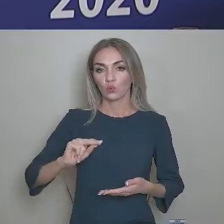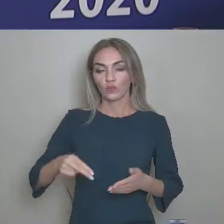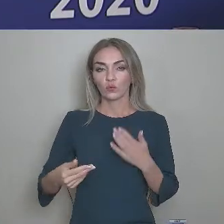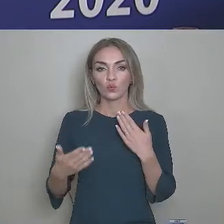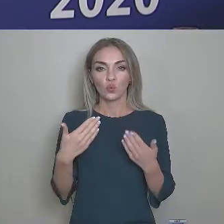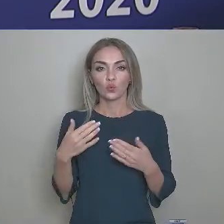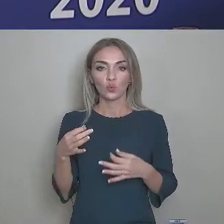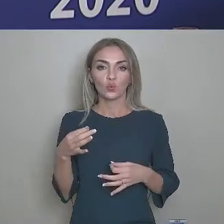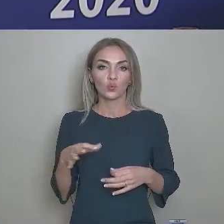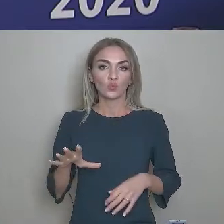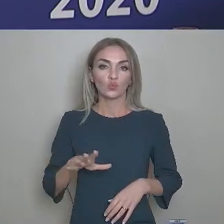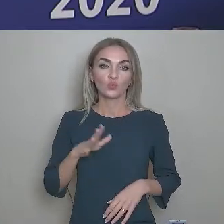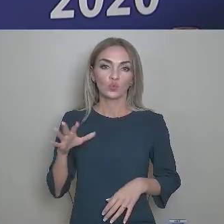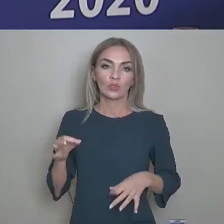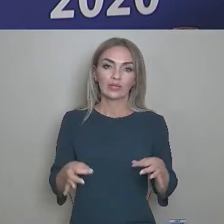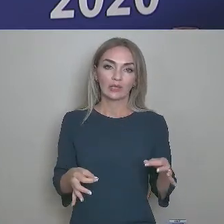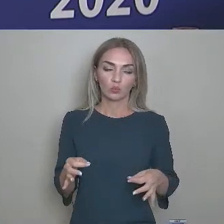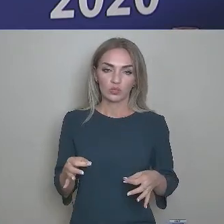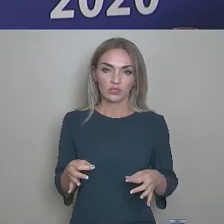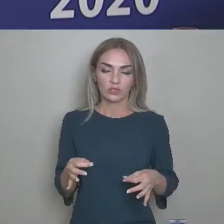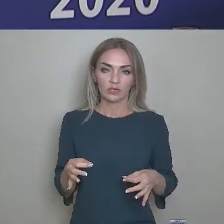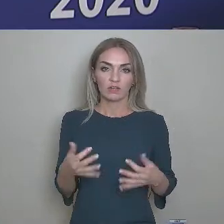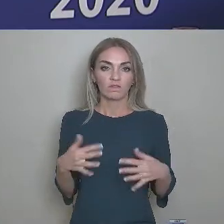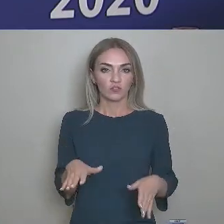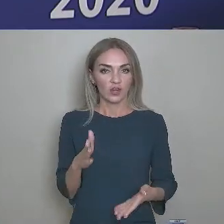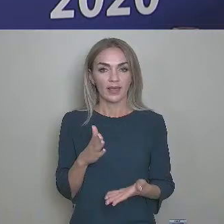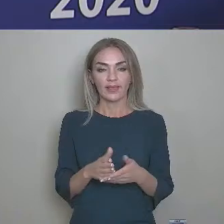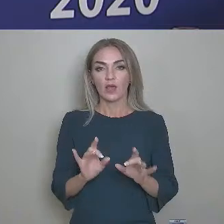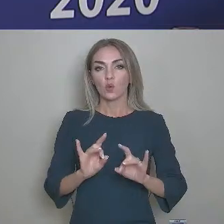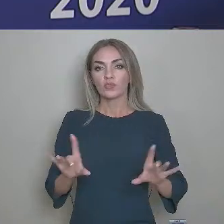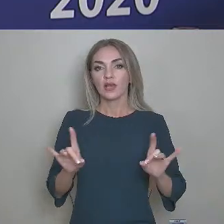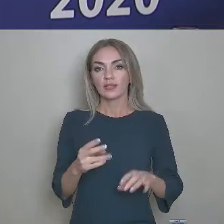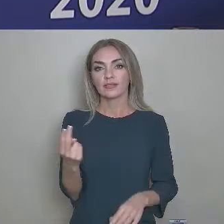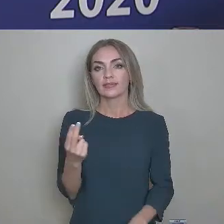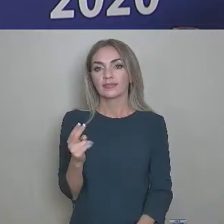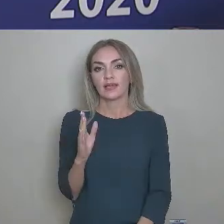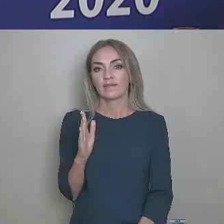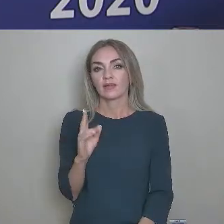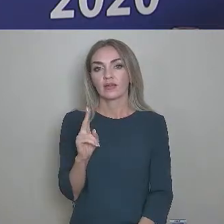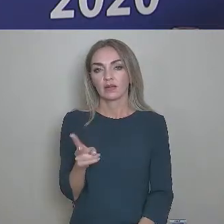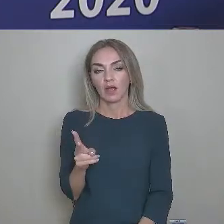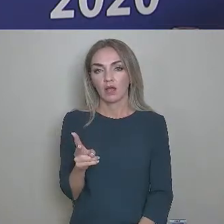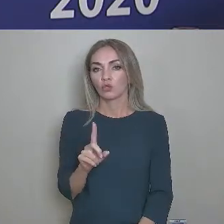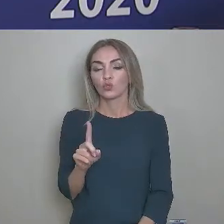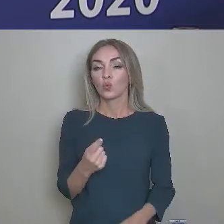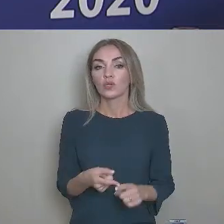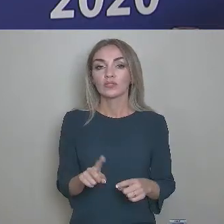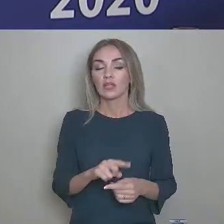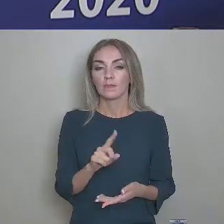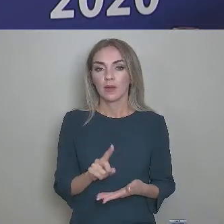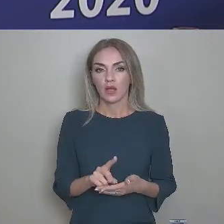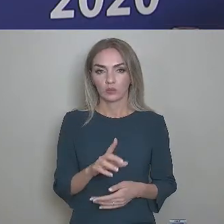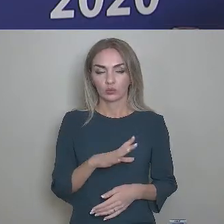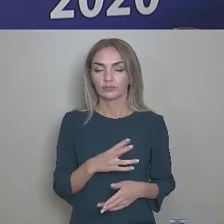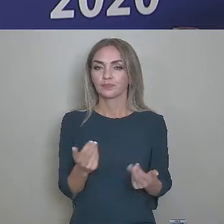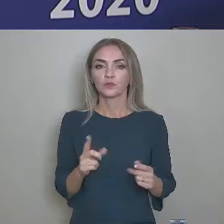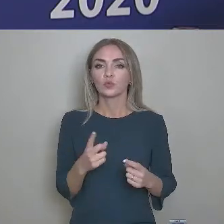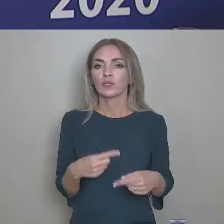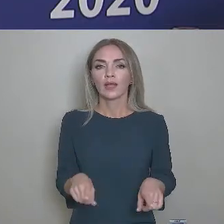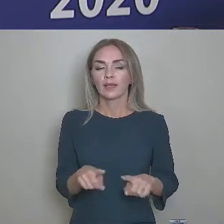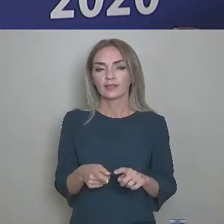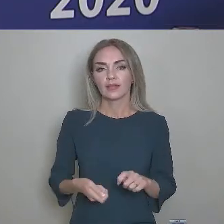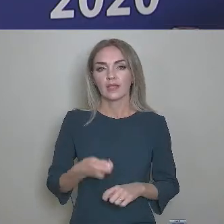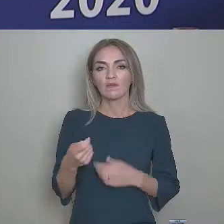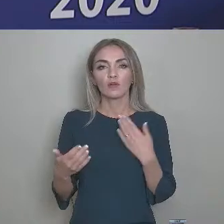If you talk about criminal record certificate, there are explanations of the CSC, and there is some kind of understanding what kind of